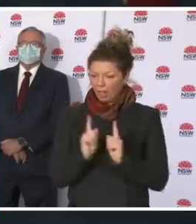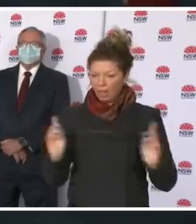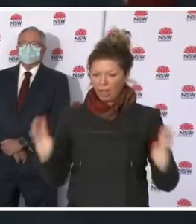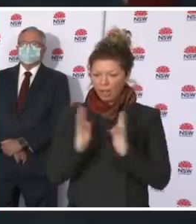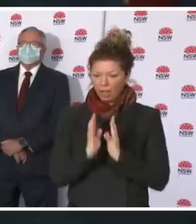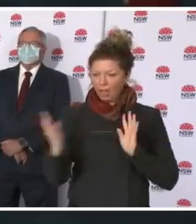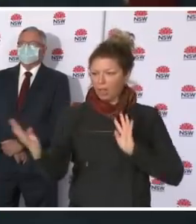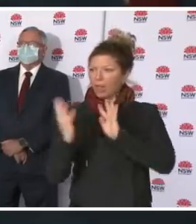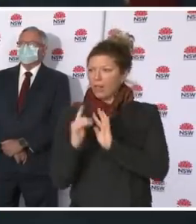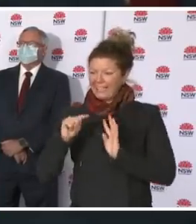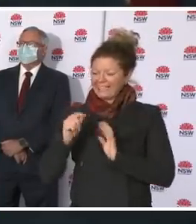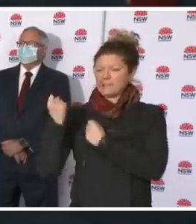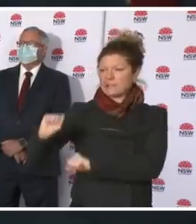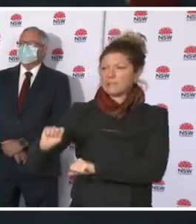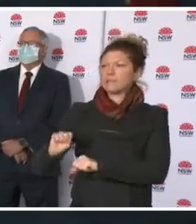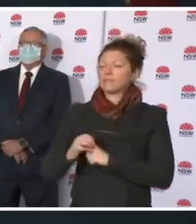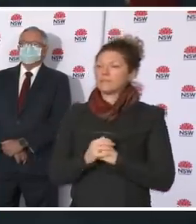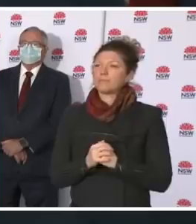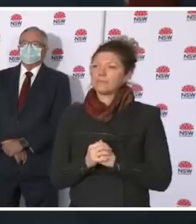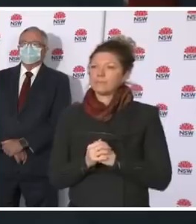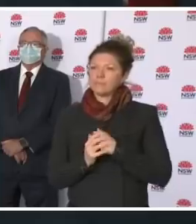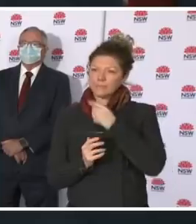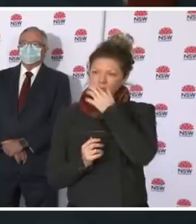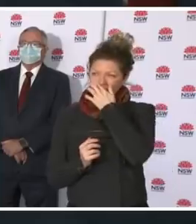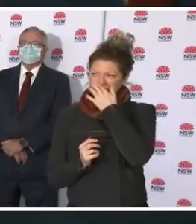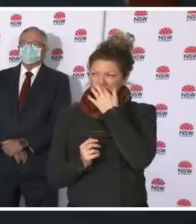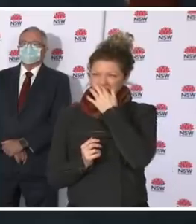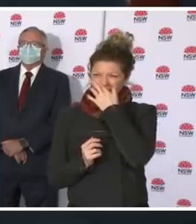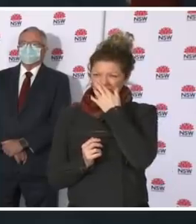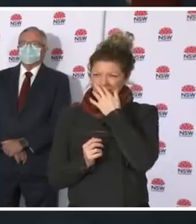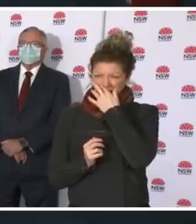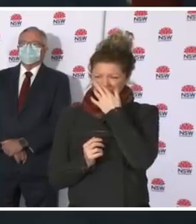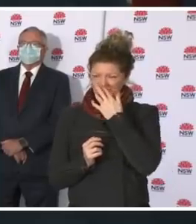Premier, are you confident that you will... Can we get an update on testing? And